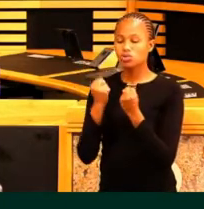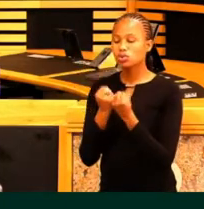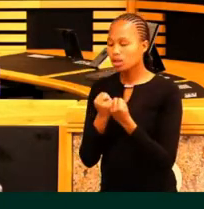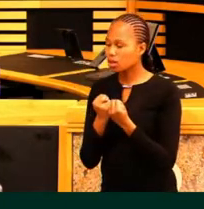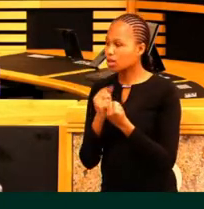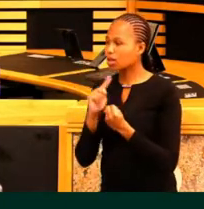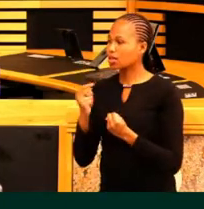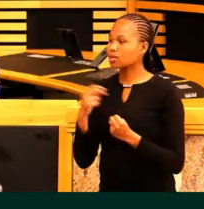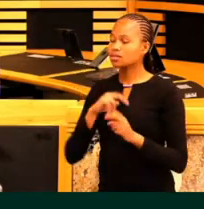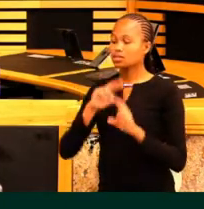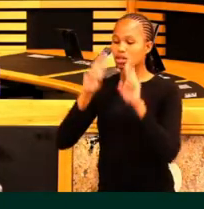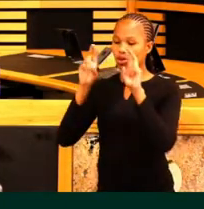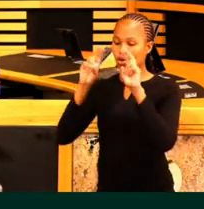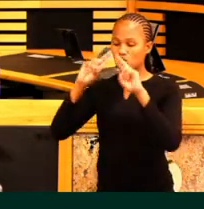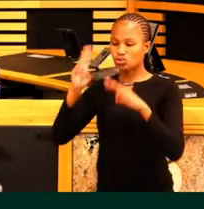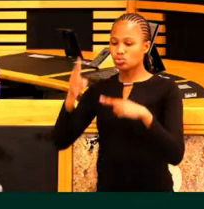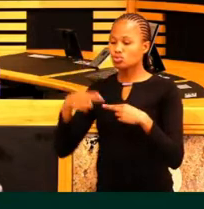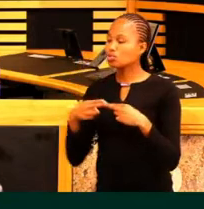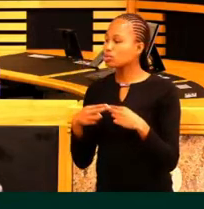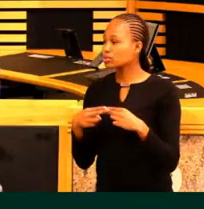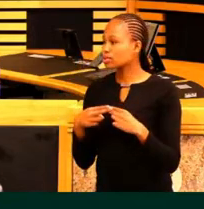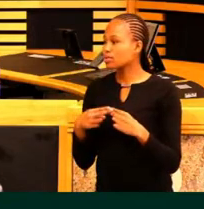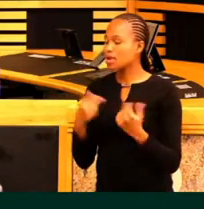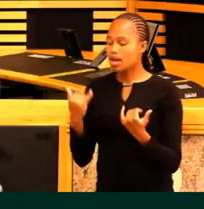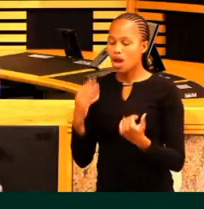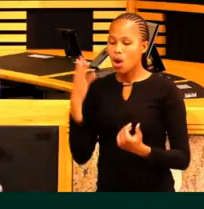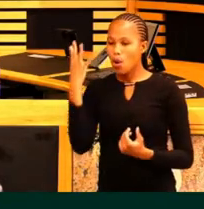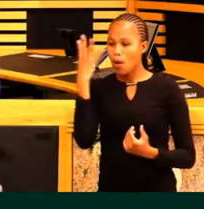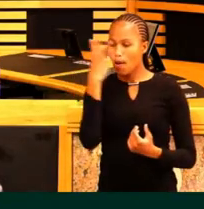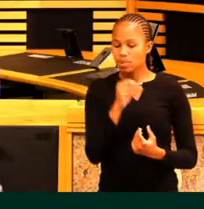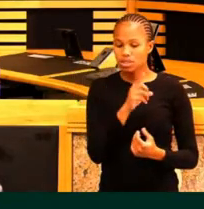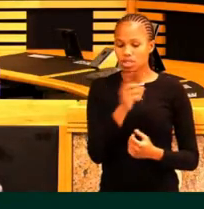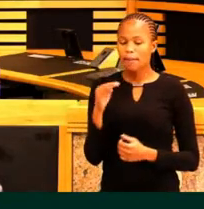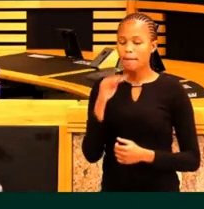close quote now your precious resource